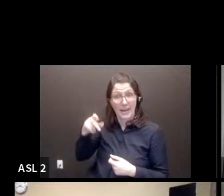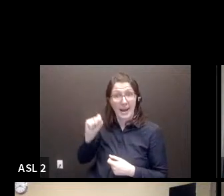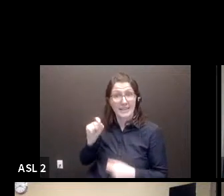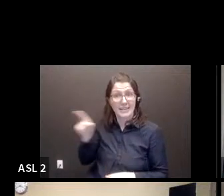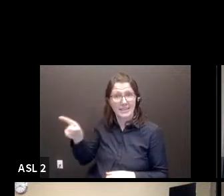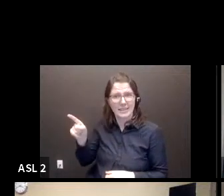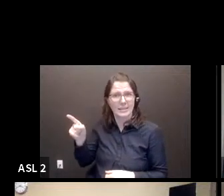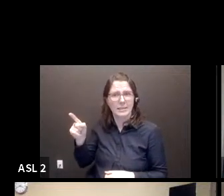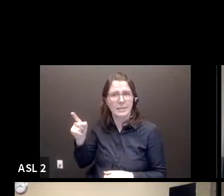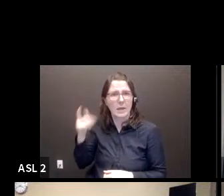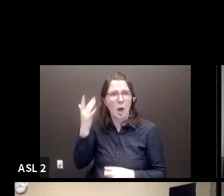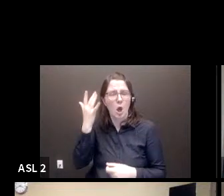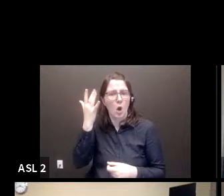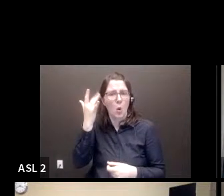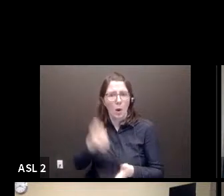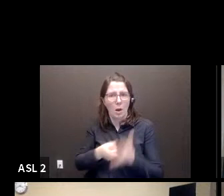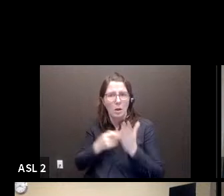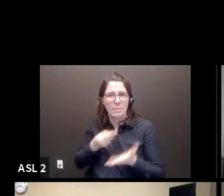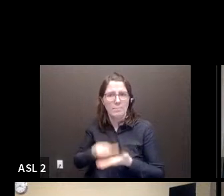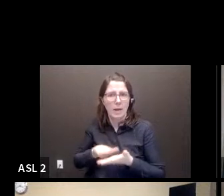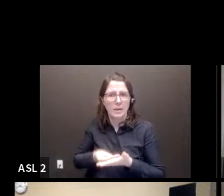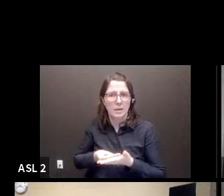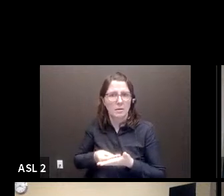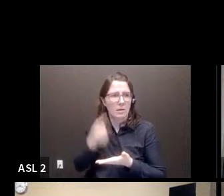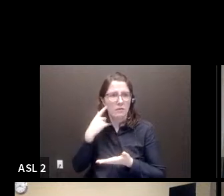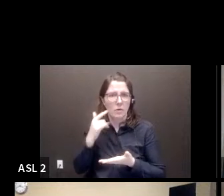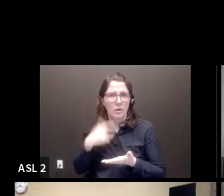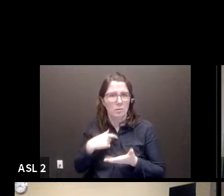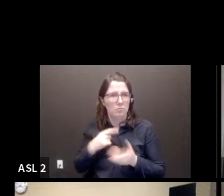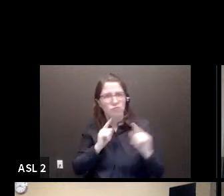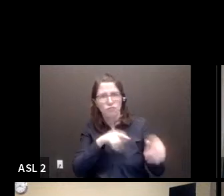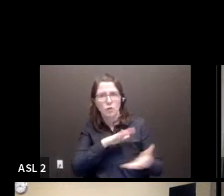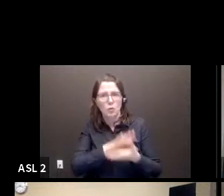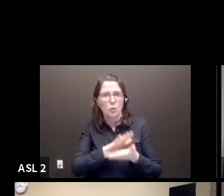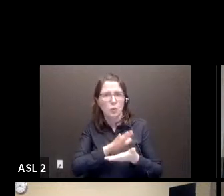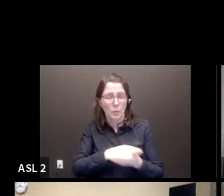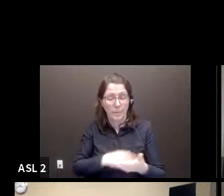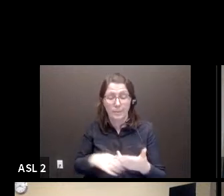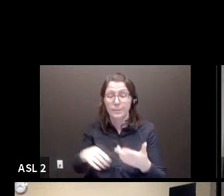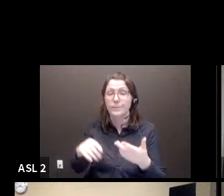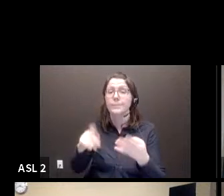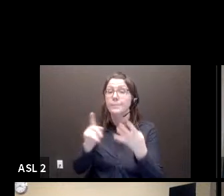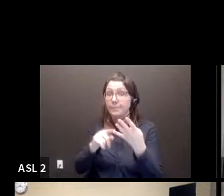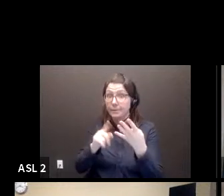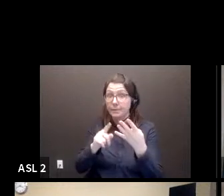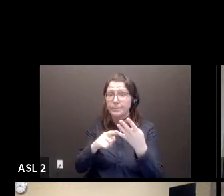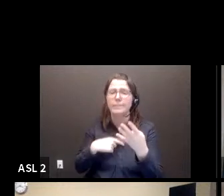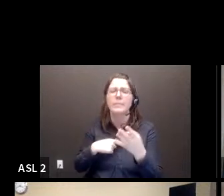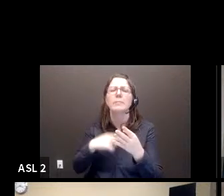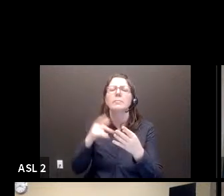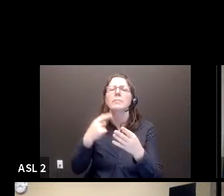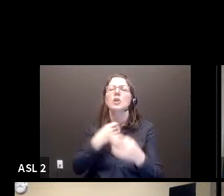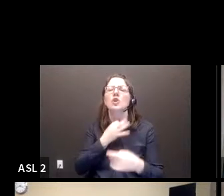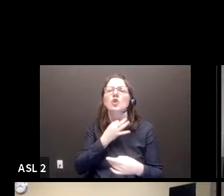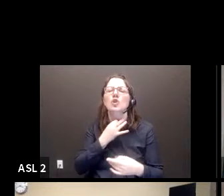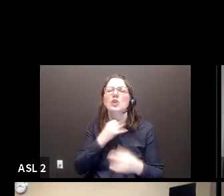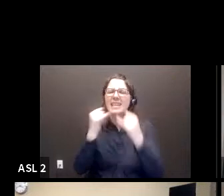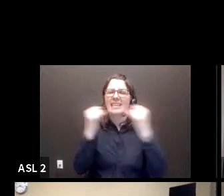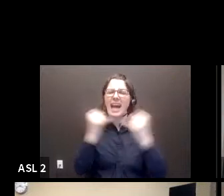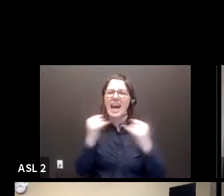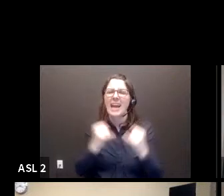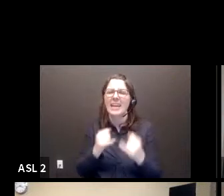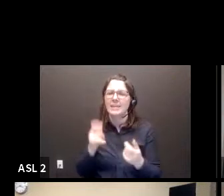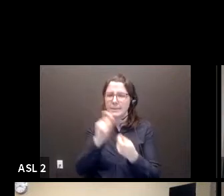need this funding to be replaced additionally i seek some clarity regarding some specific line items and i'll walk through these